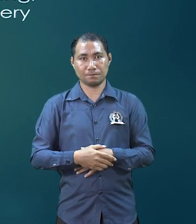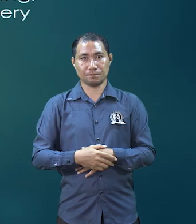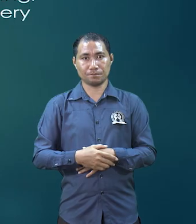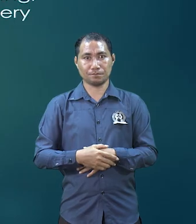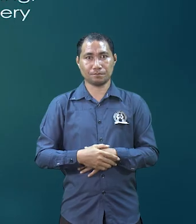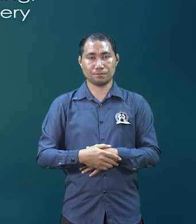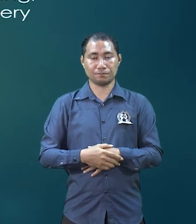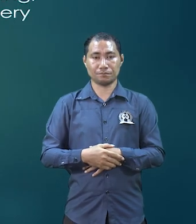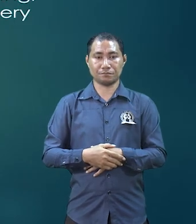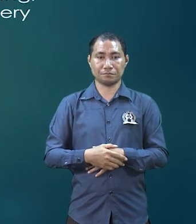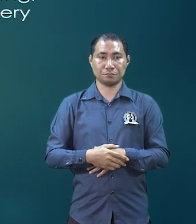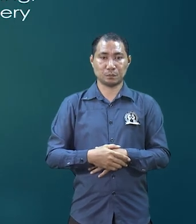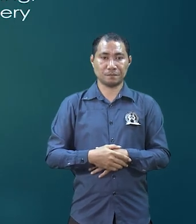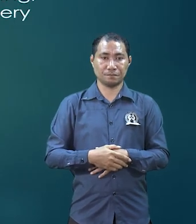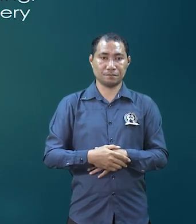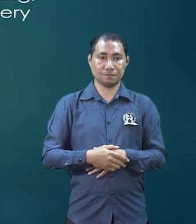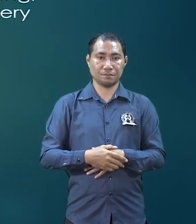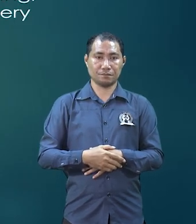Term food handling.